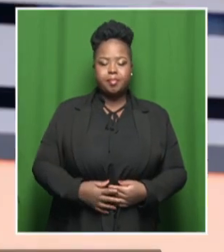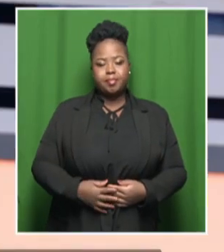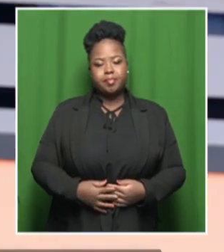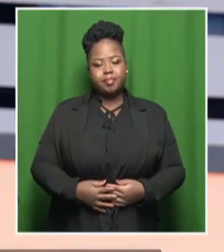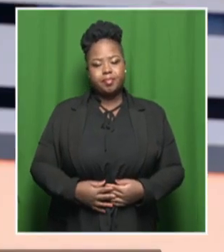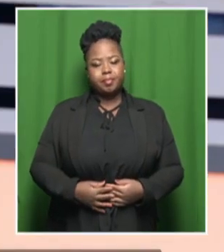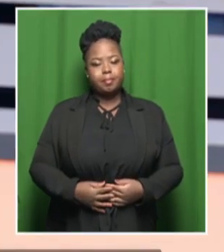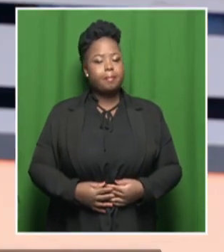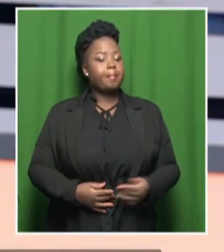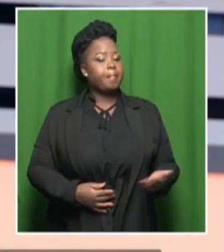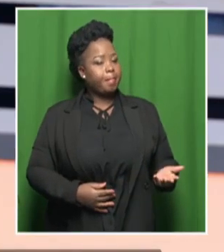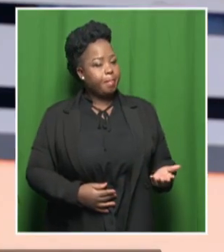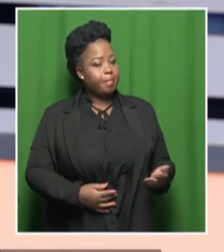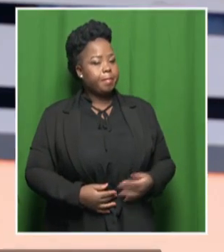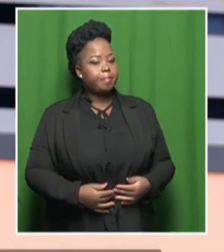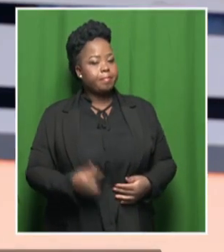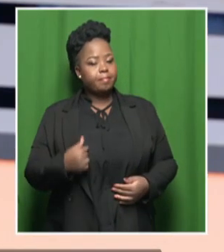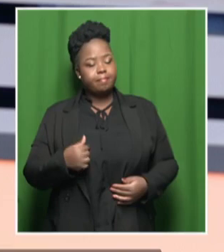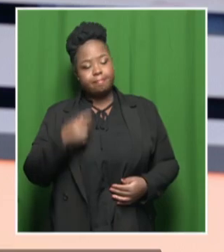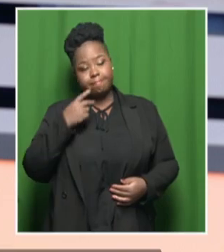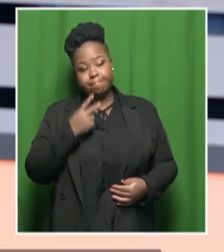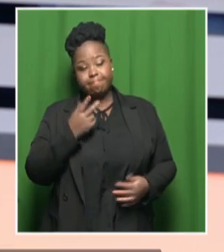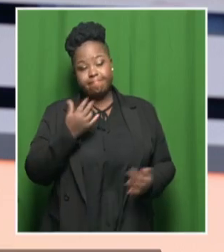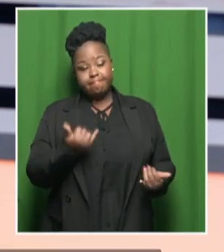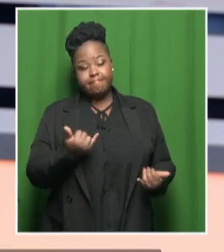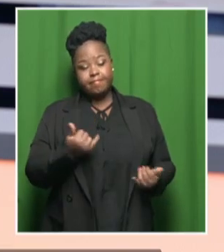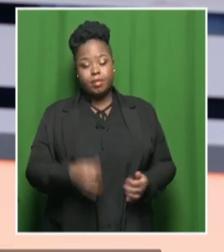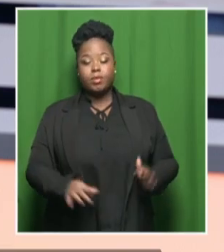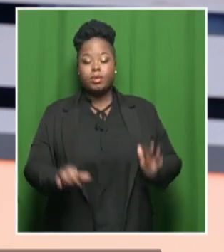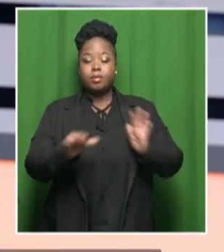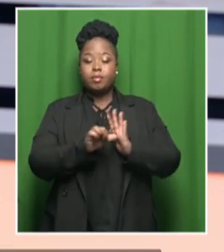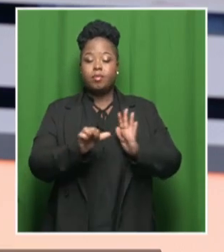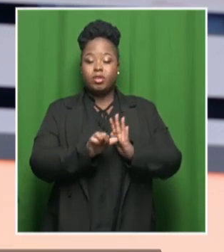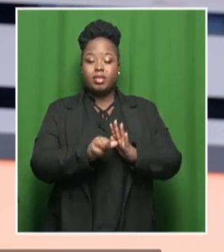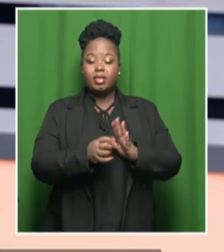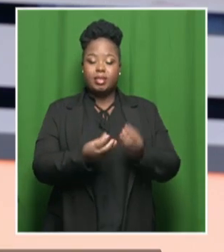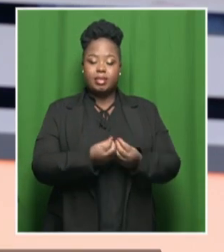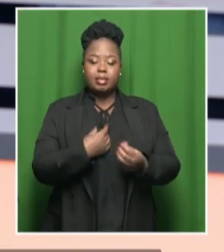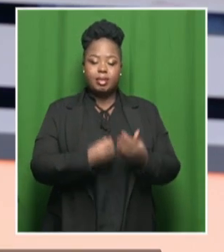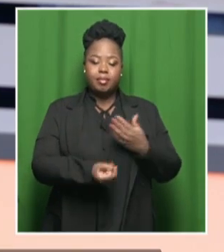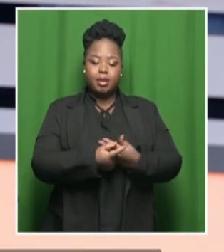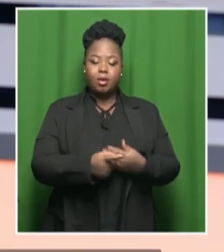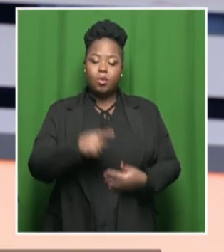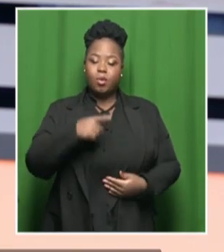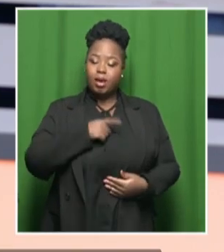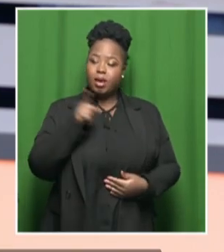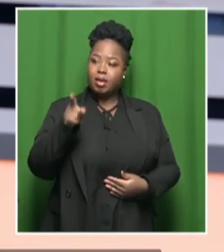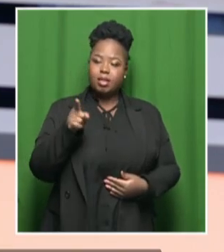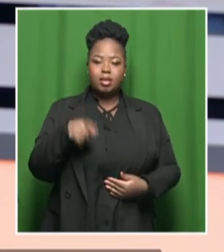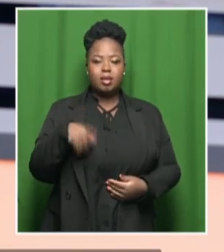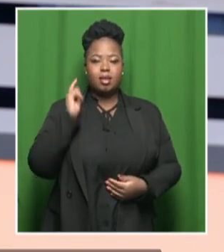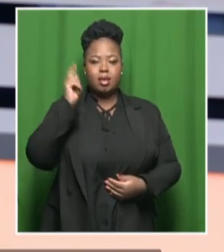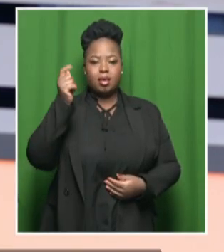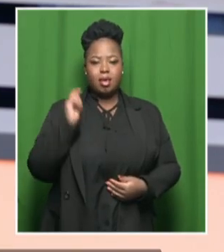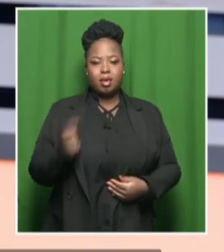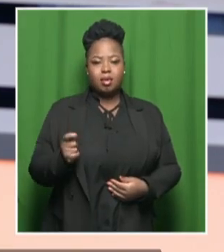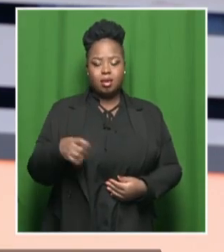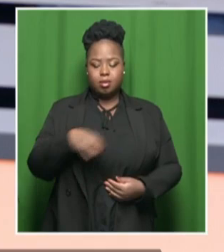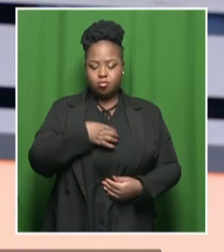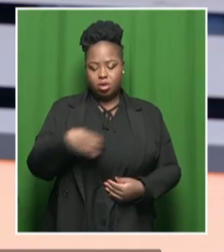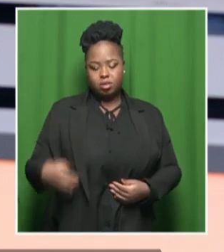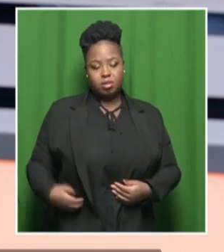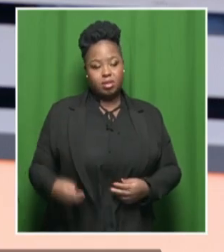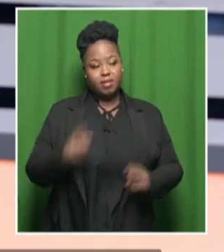want to look at quite an important event that's taking place at the moment, and that is the visit of the Kenyan president to the United States of America.